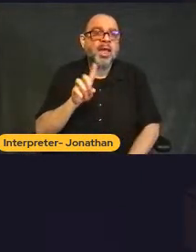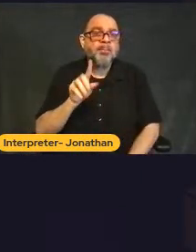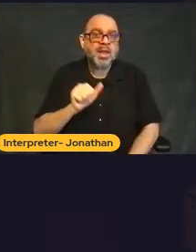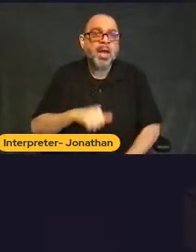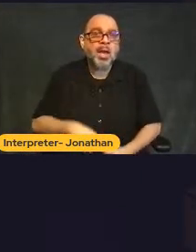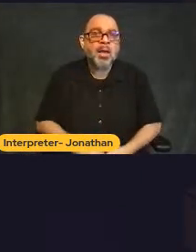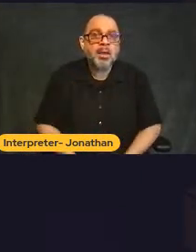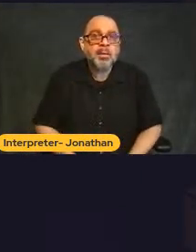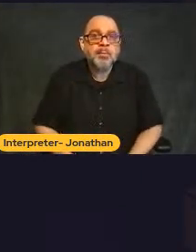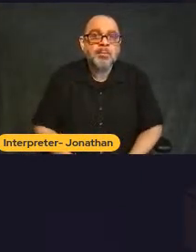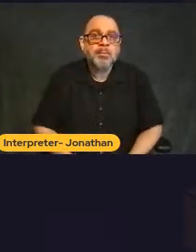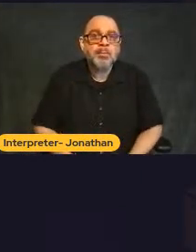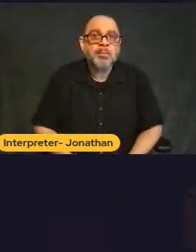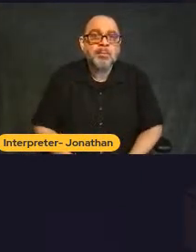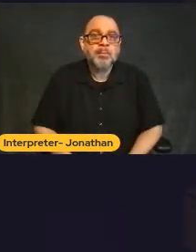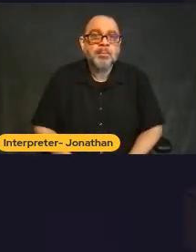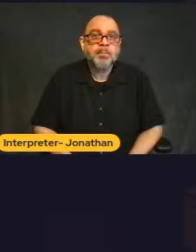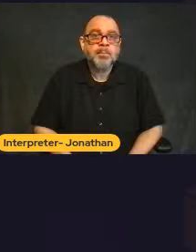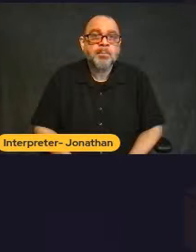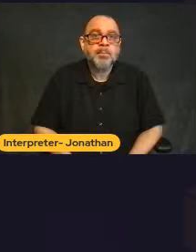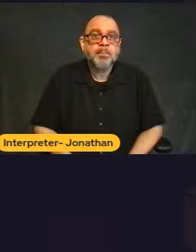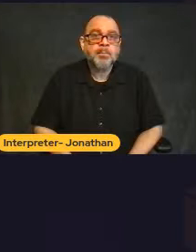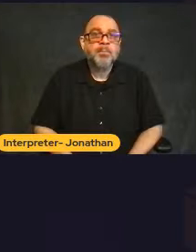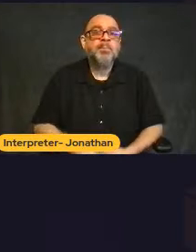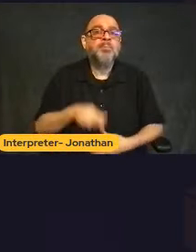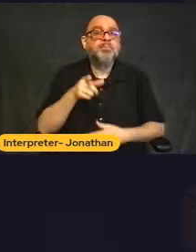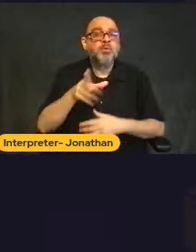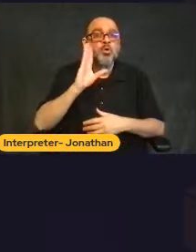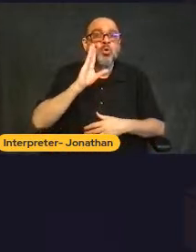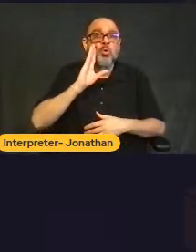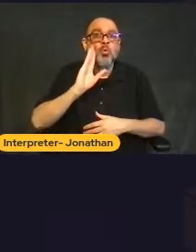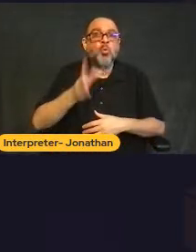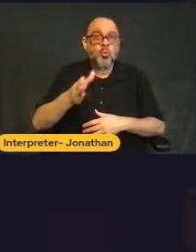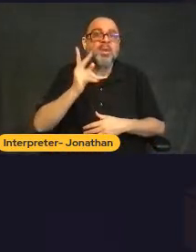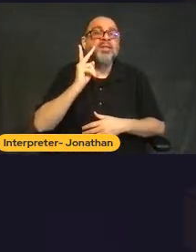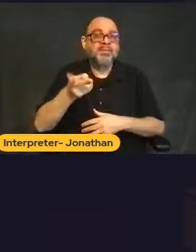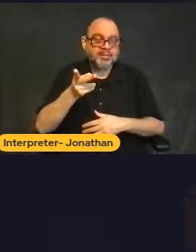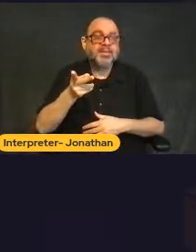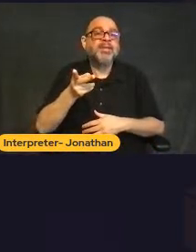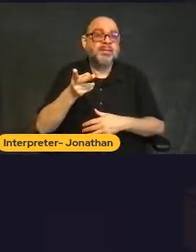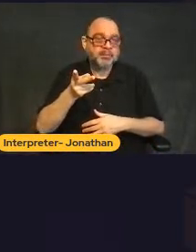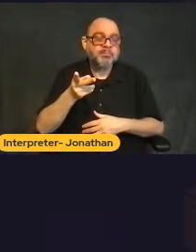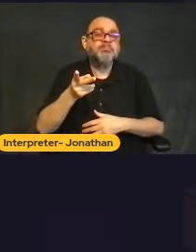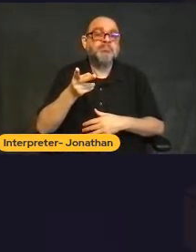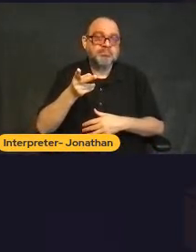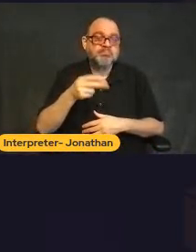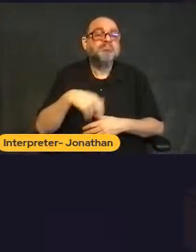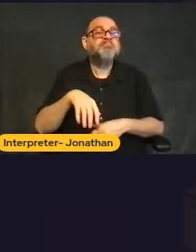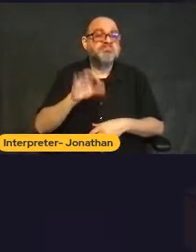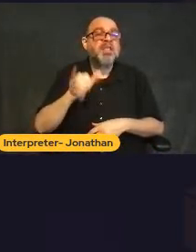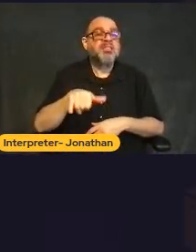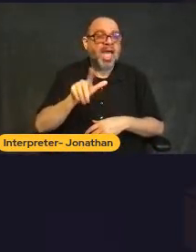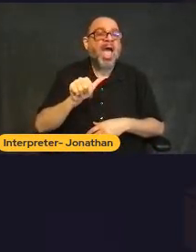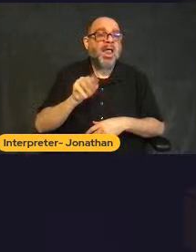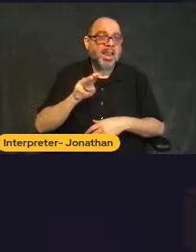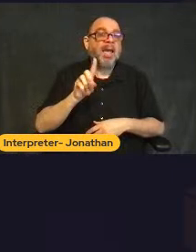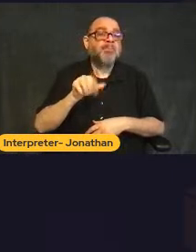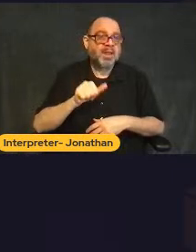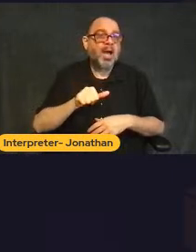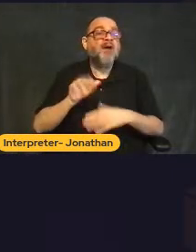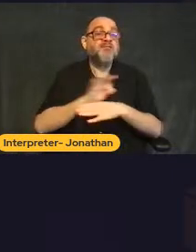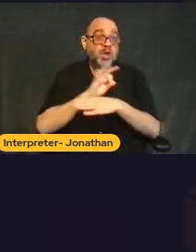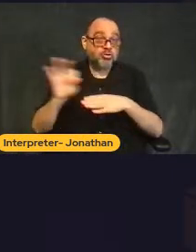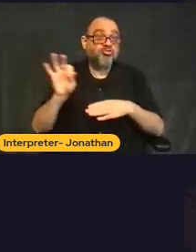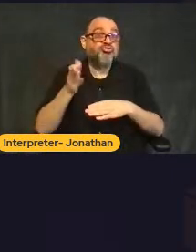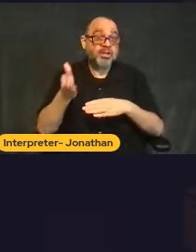hello CDK, and it will be a Lambda function.